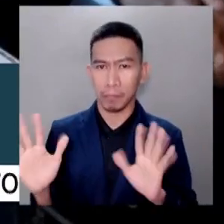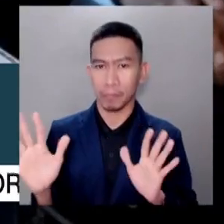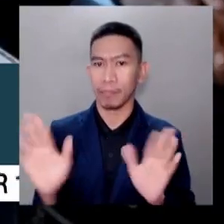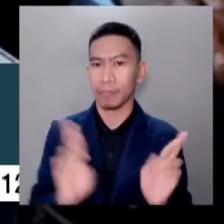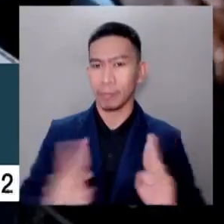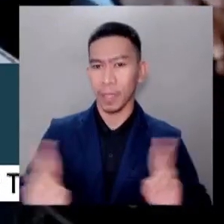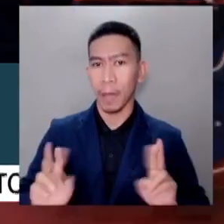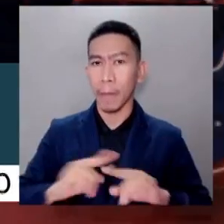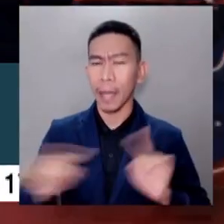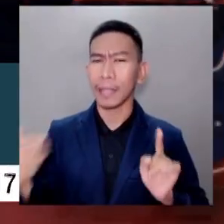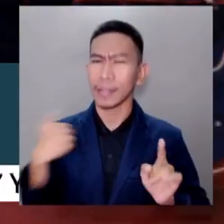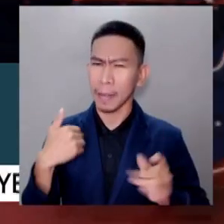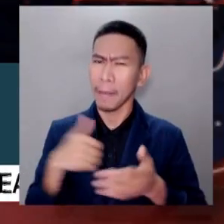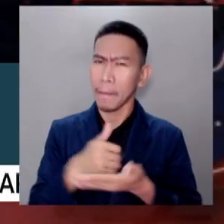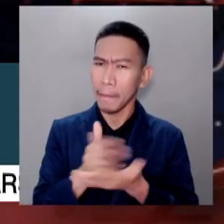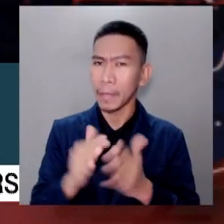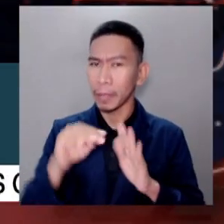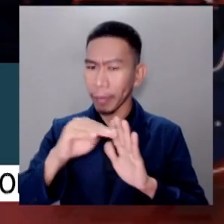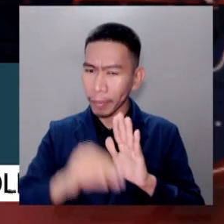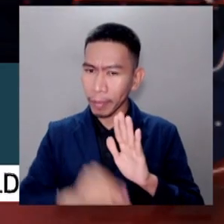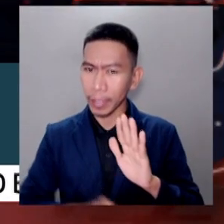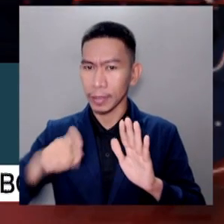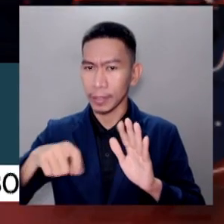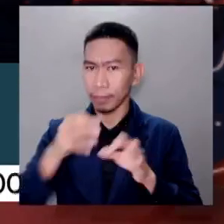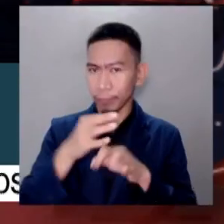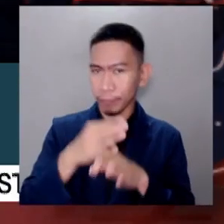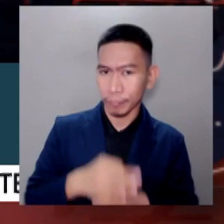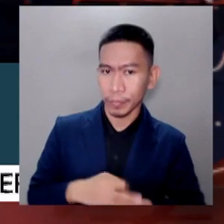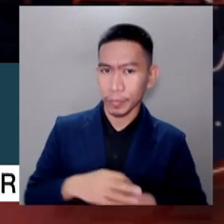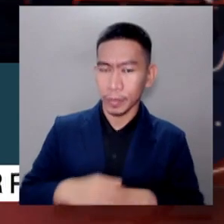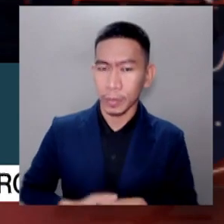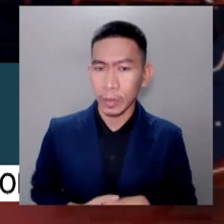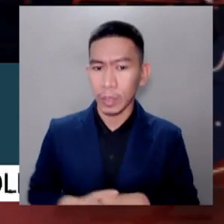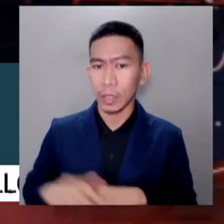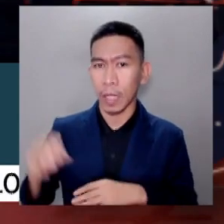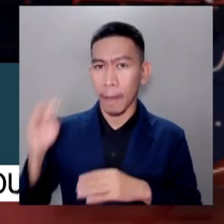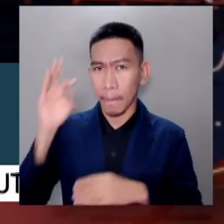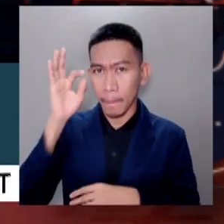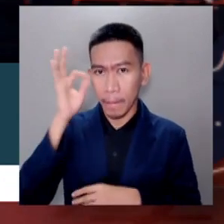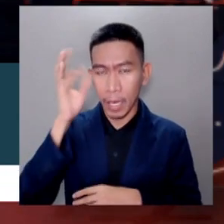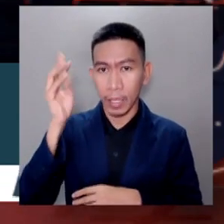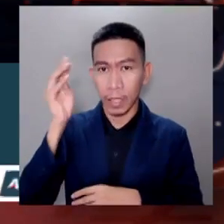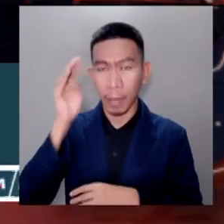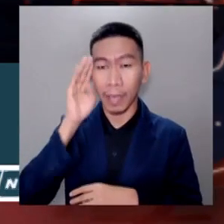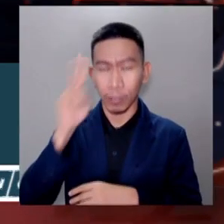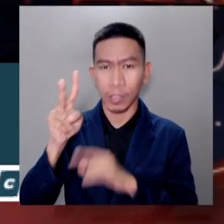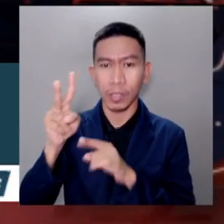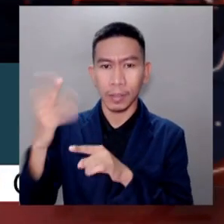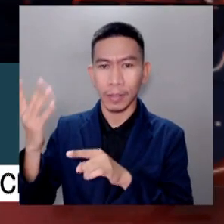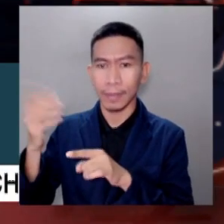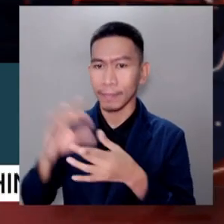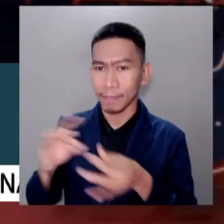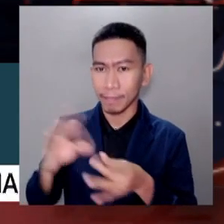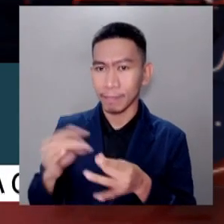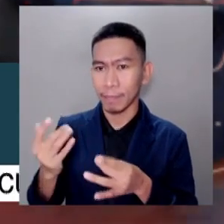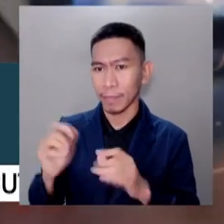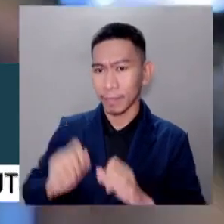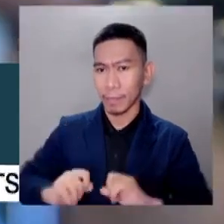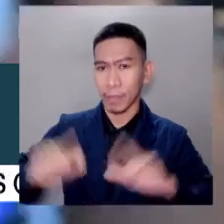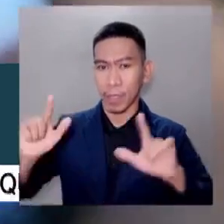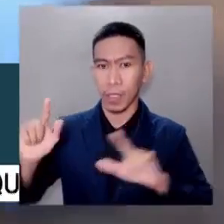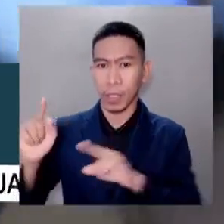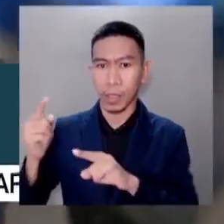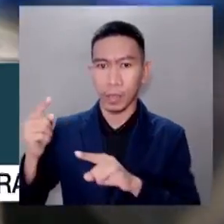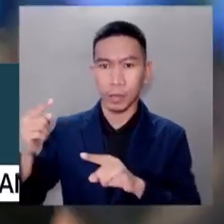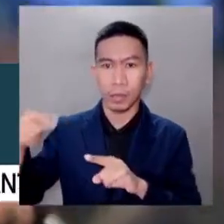being finalized. Just like what Marcos said in his vlog, they will stick to tradition during the presidential inauguration. On